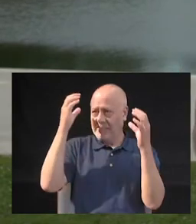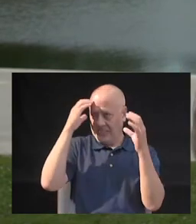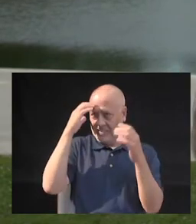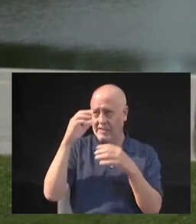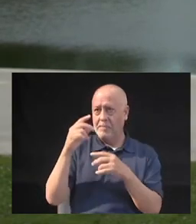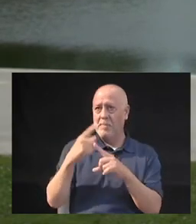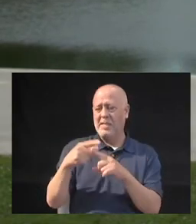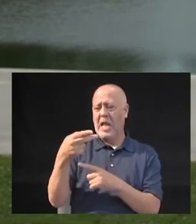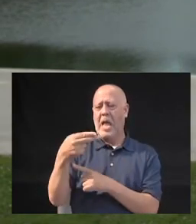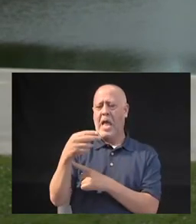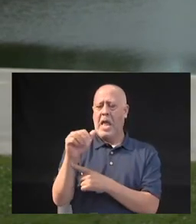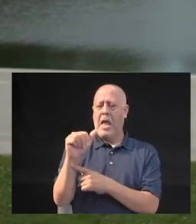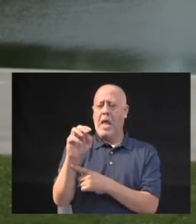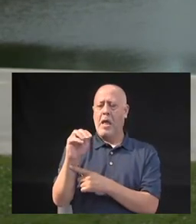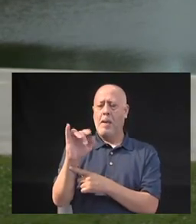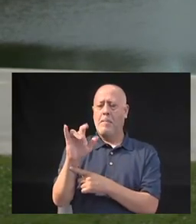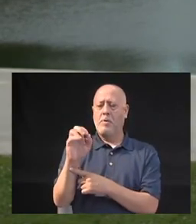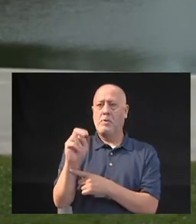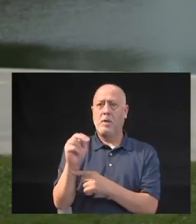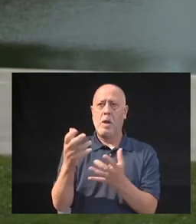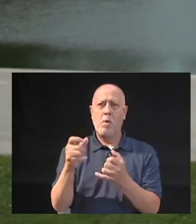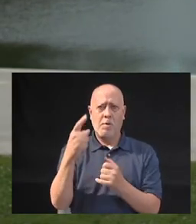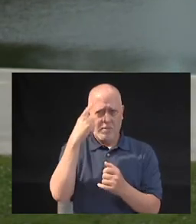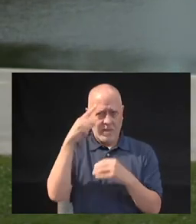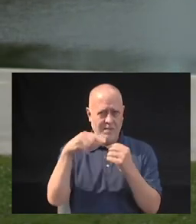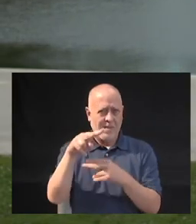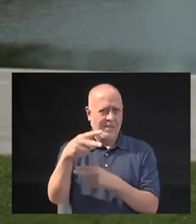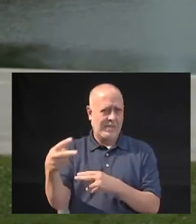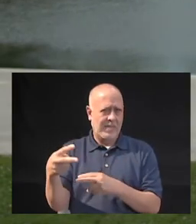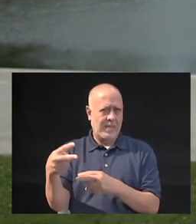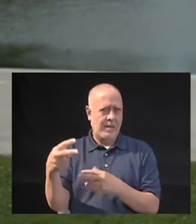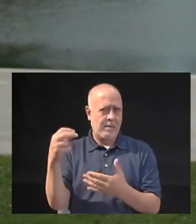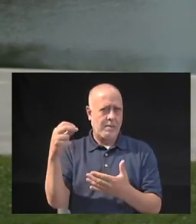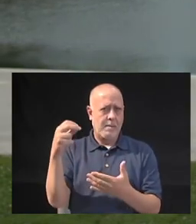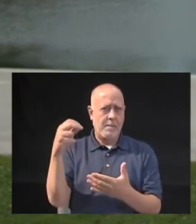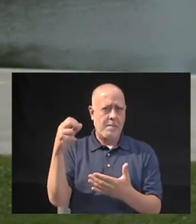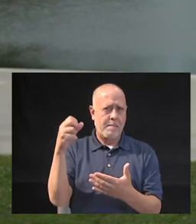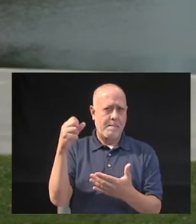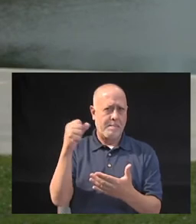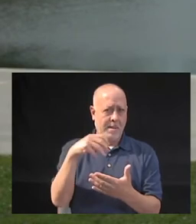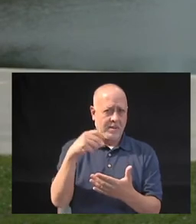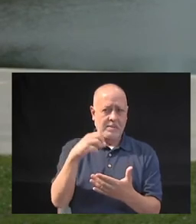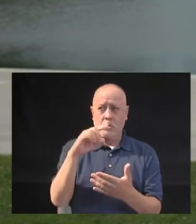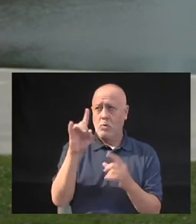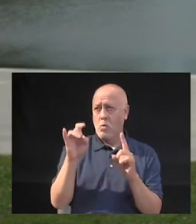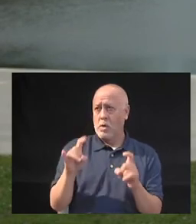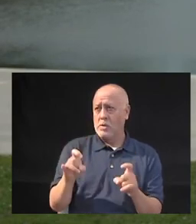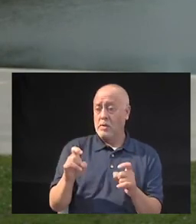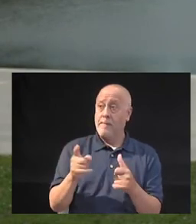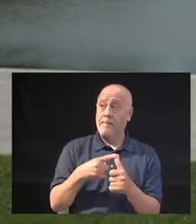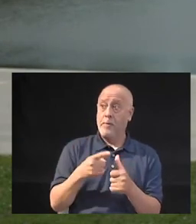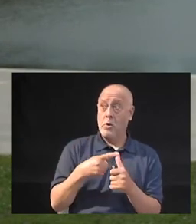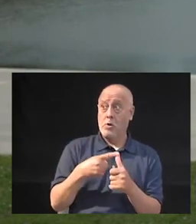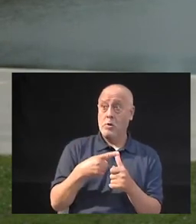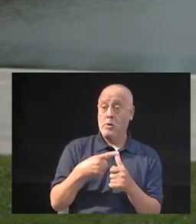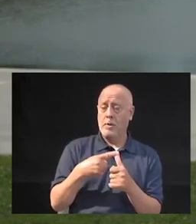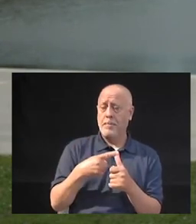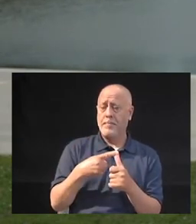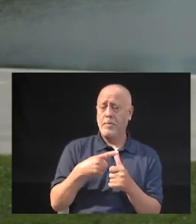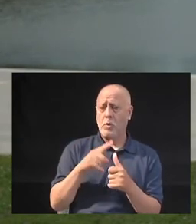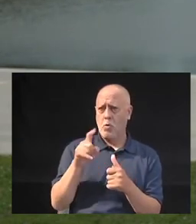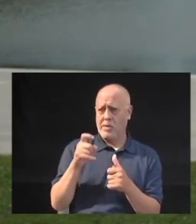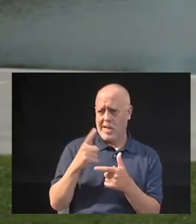National Mall, and I want you to think about our second baptismal question. We did the first one last week. The second question is